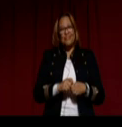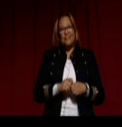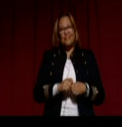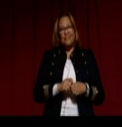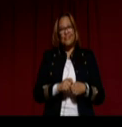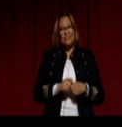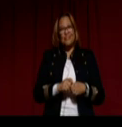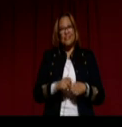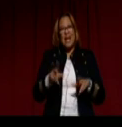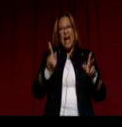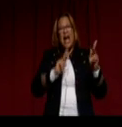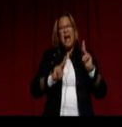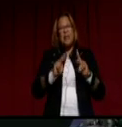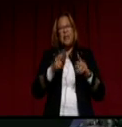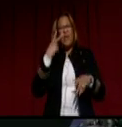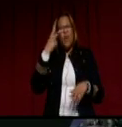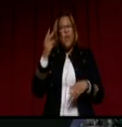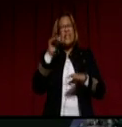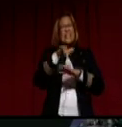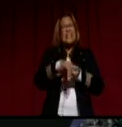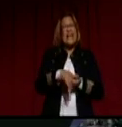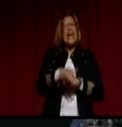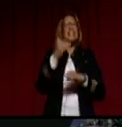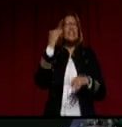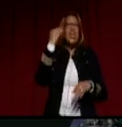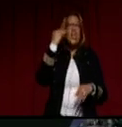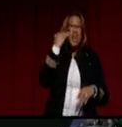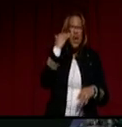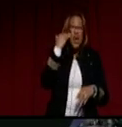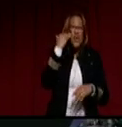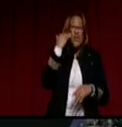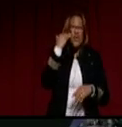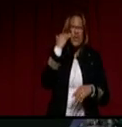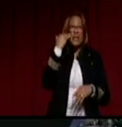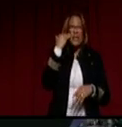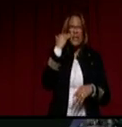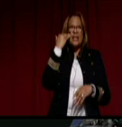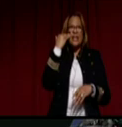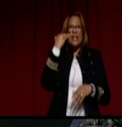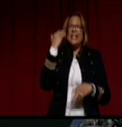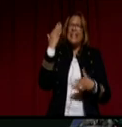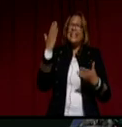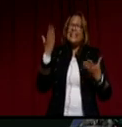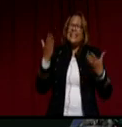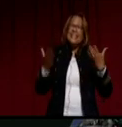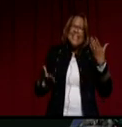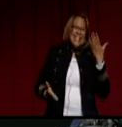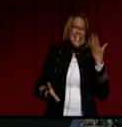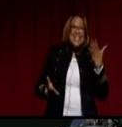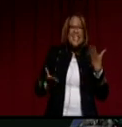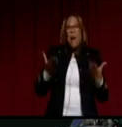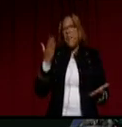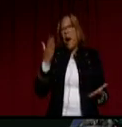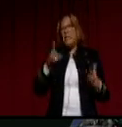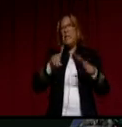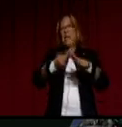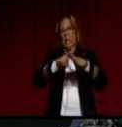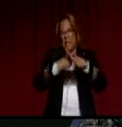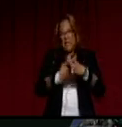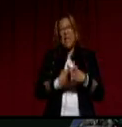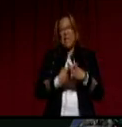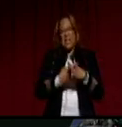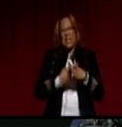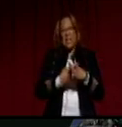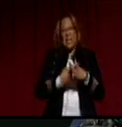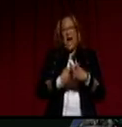people who are watching tonight should really know that this is probably the beginning. And I'm going to talk to